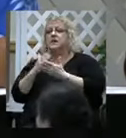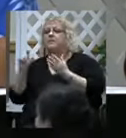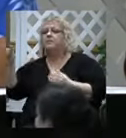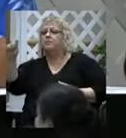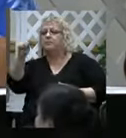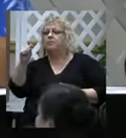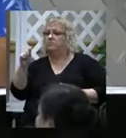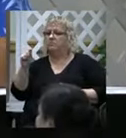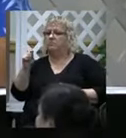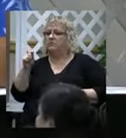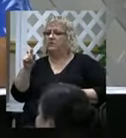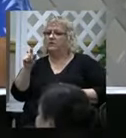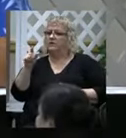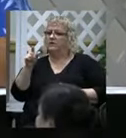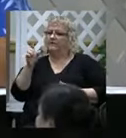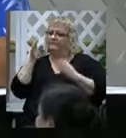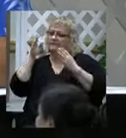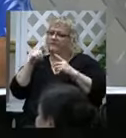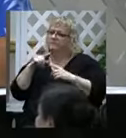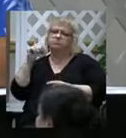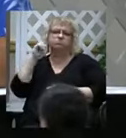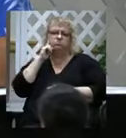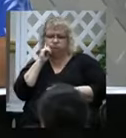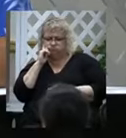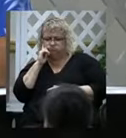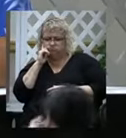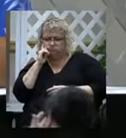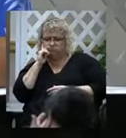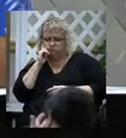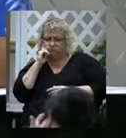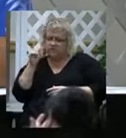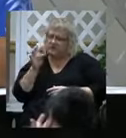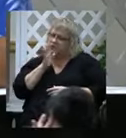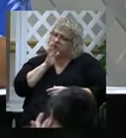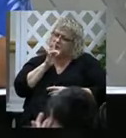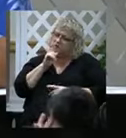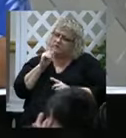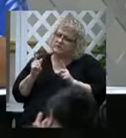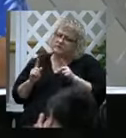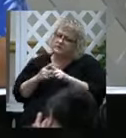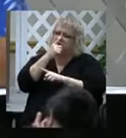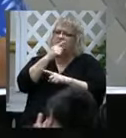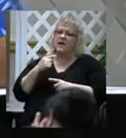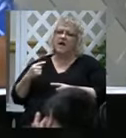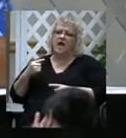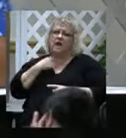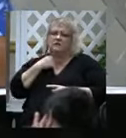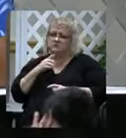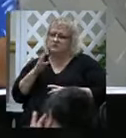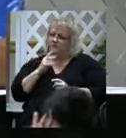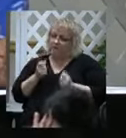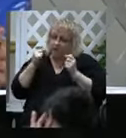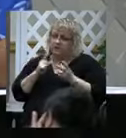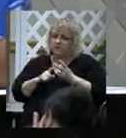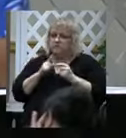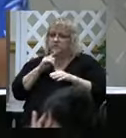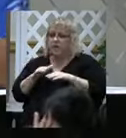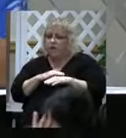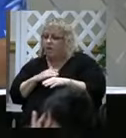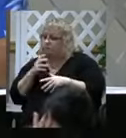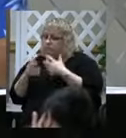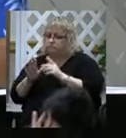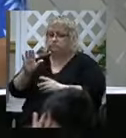we just have to focus in or listen a little more just to make sure we understand, because one of us either speaks too fast or too slow, whatever the